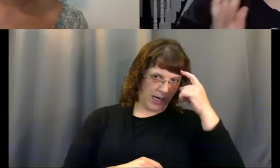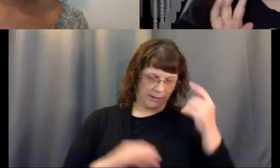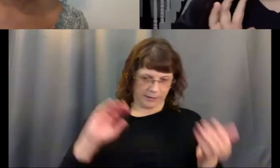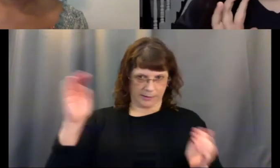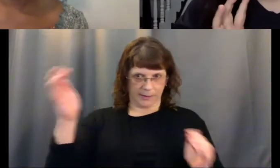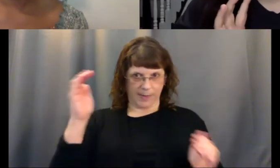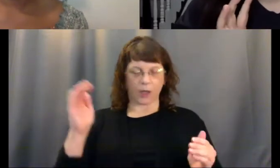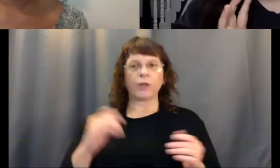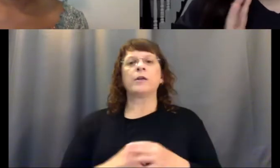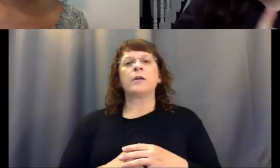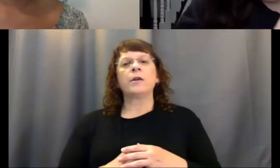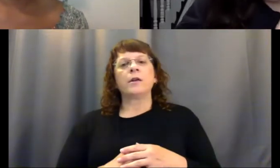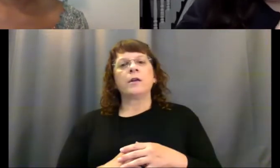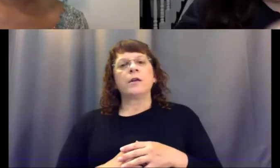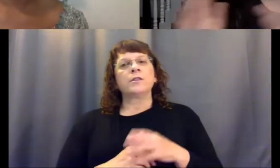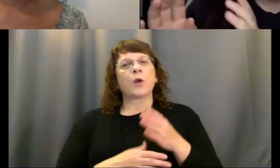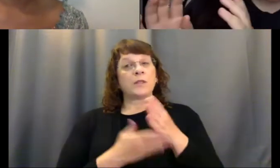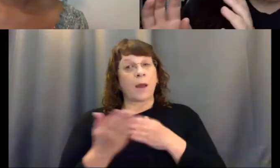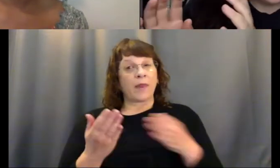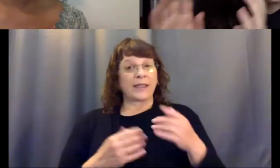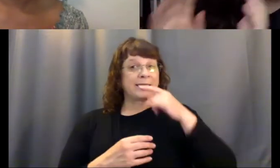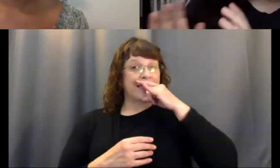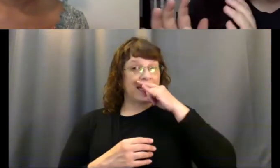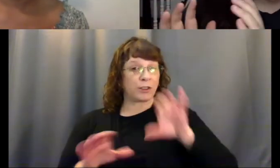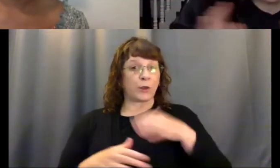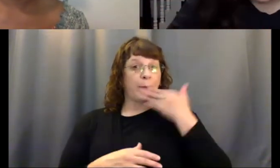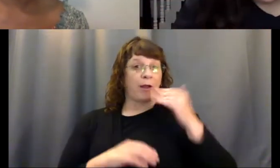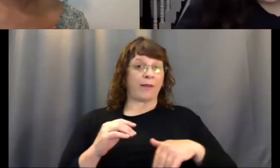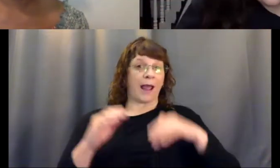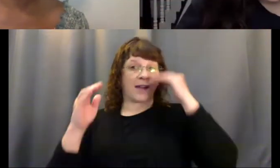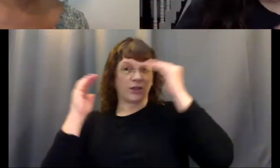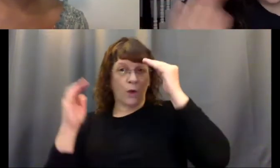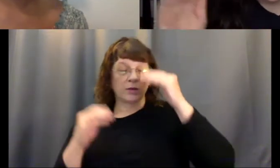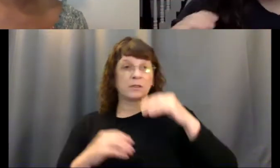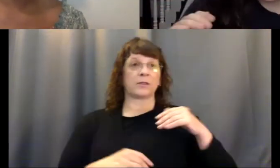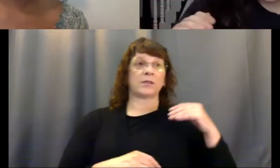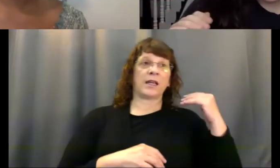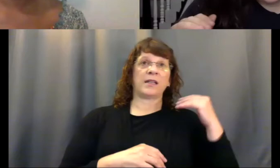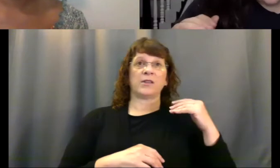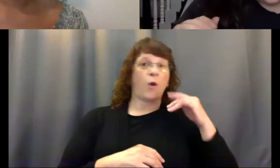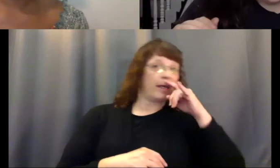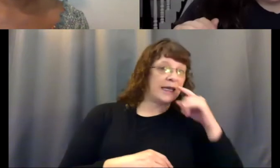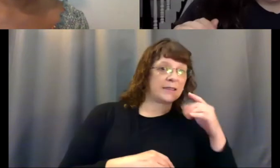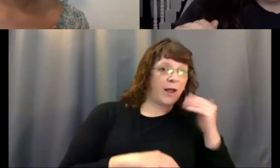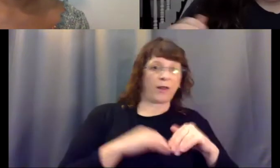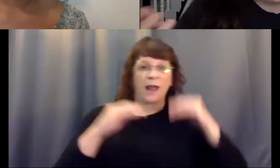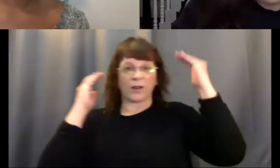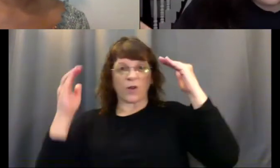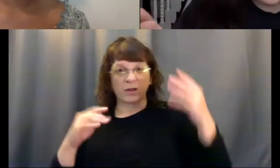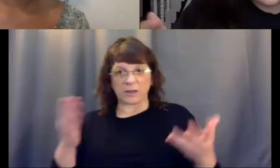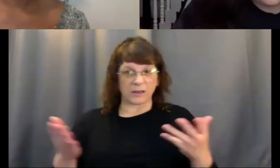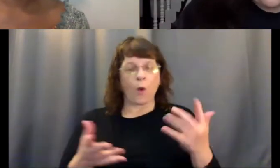are there things that kids do better than adults and that adults do better than kids? Like, what are the